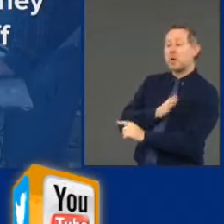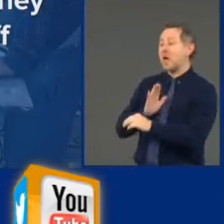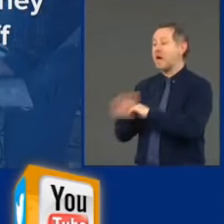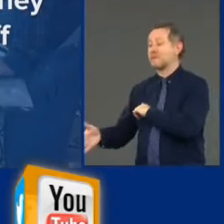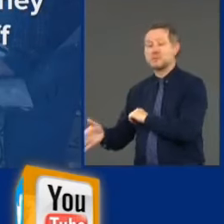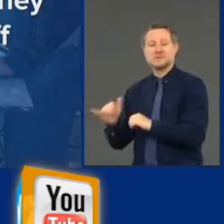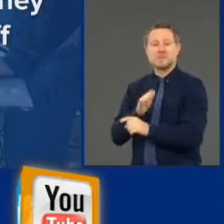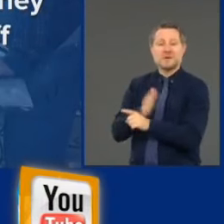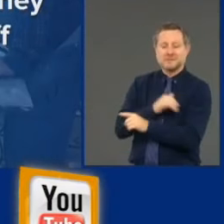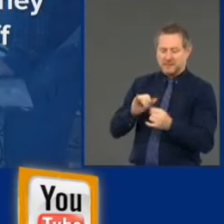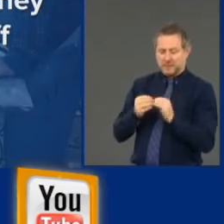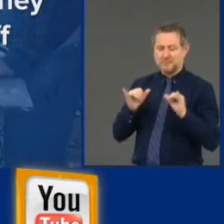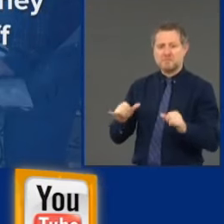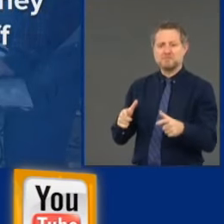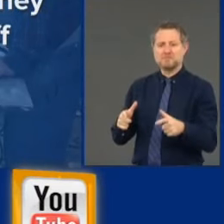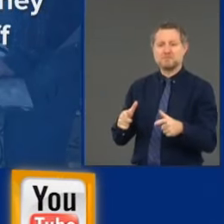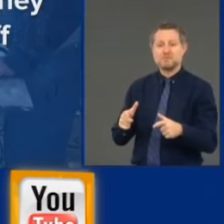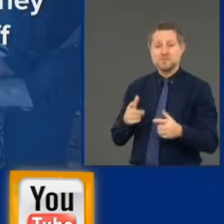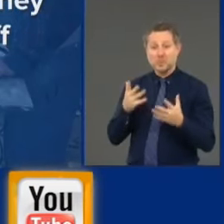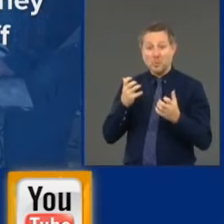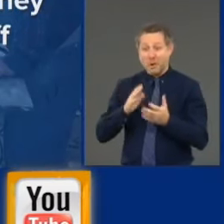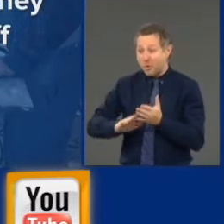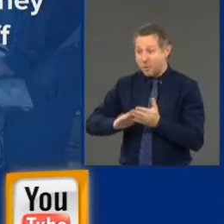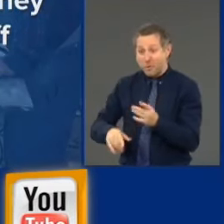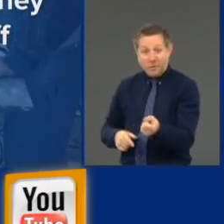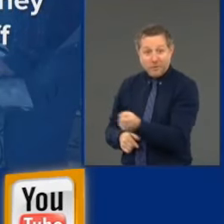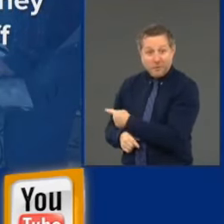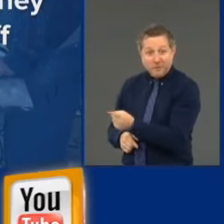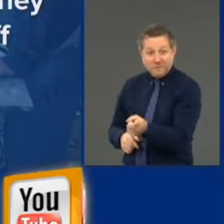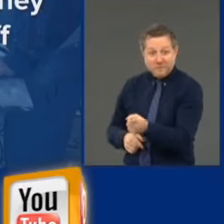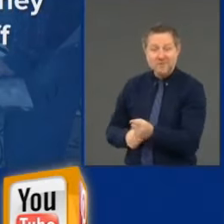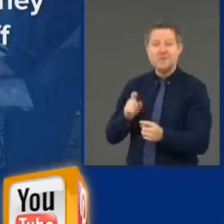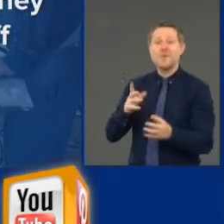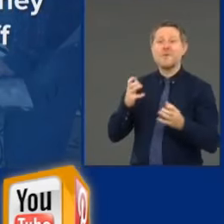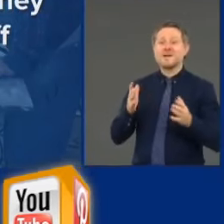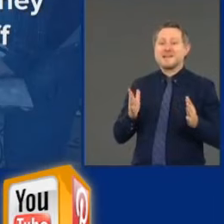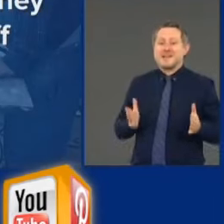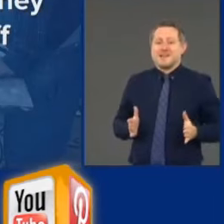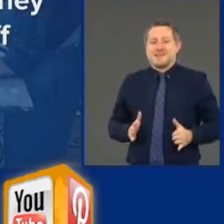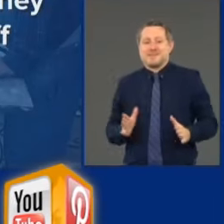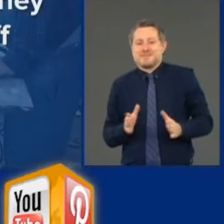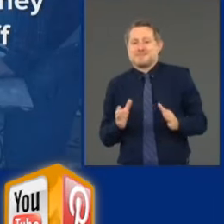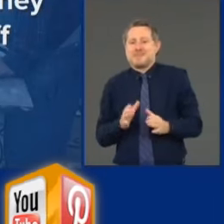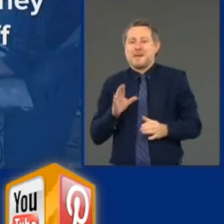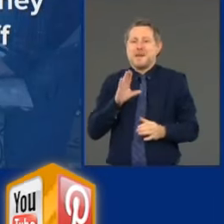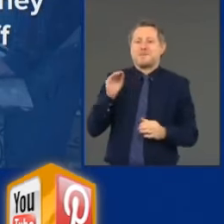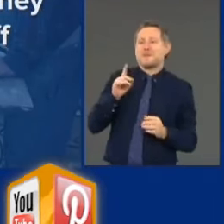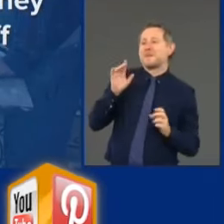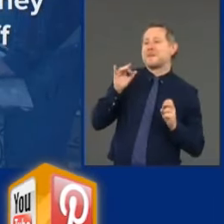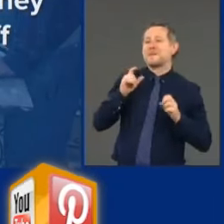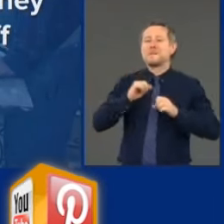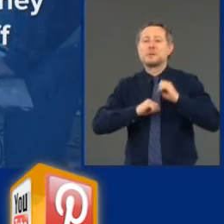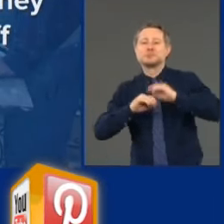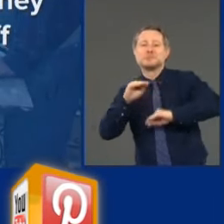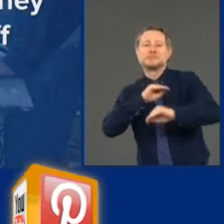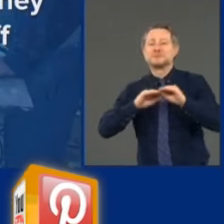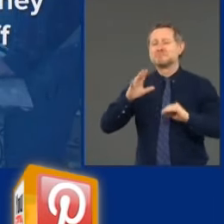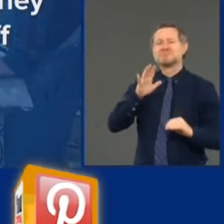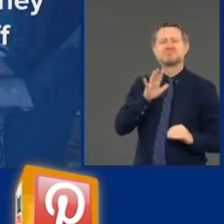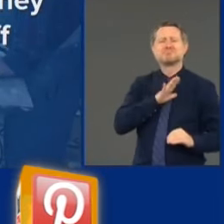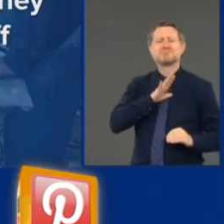want to lay people off, if you want to get lean, if you want to restructure, fine.